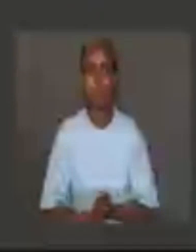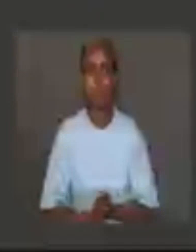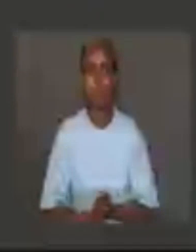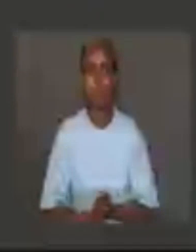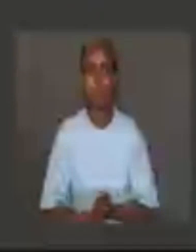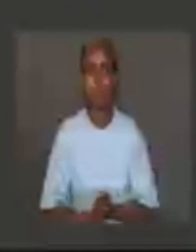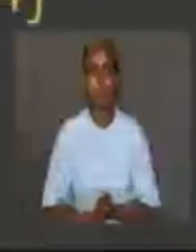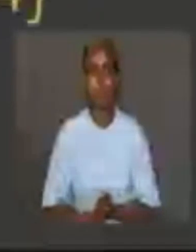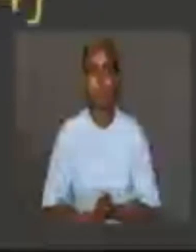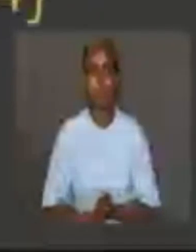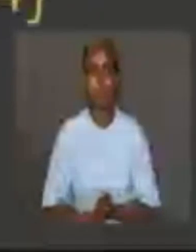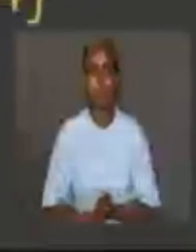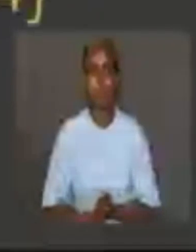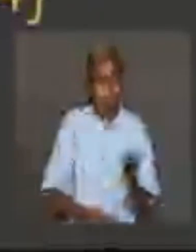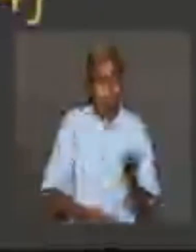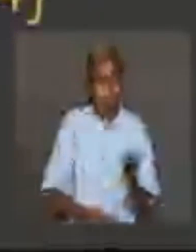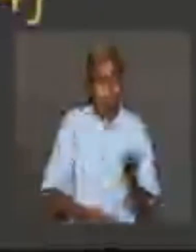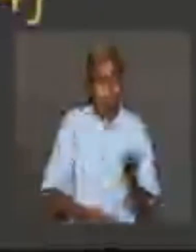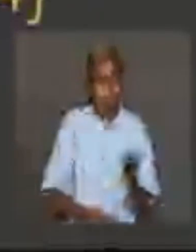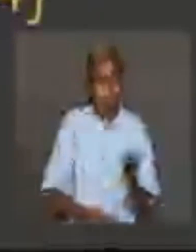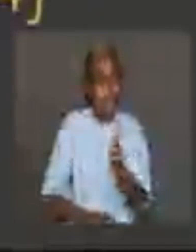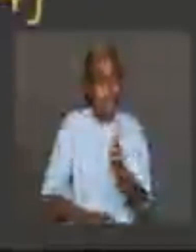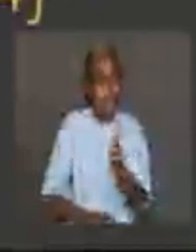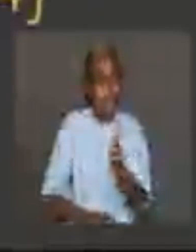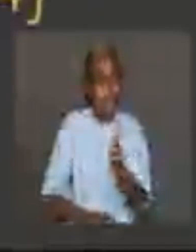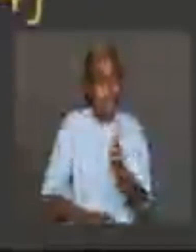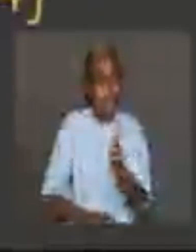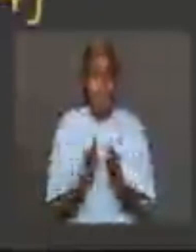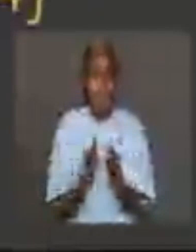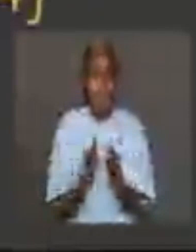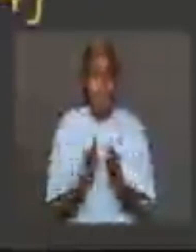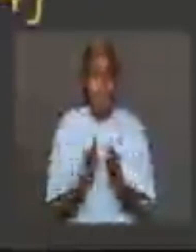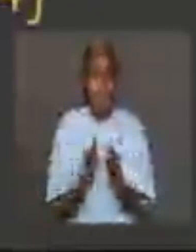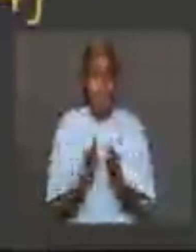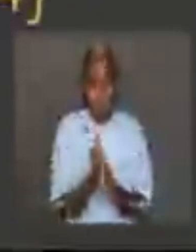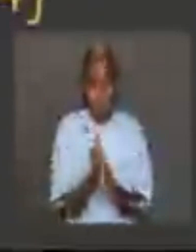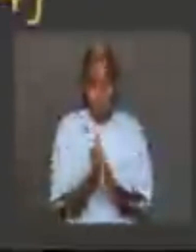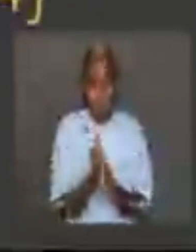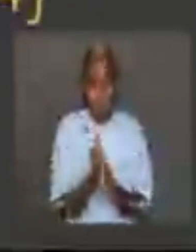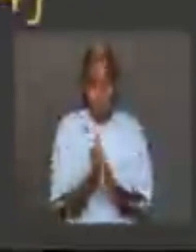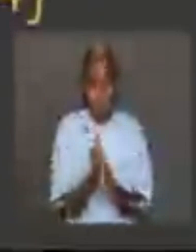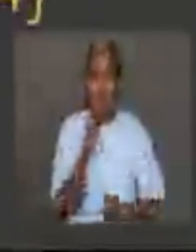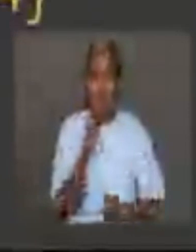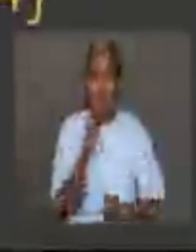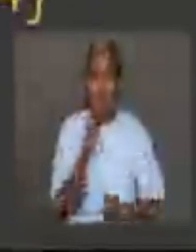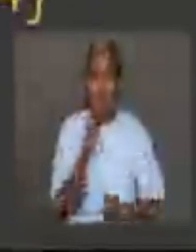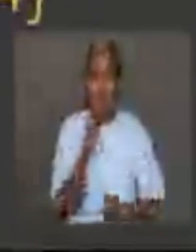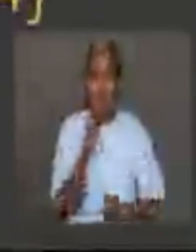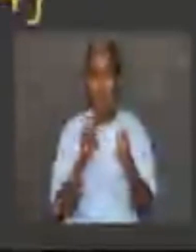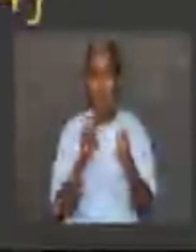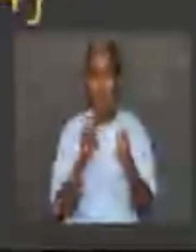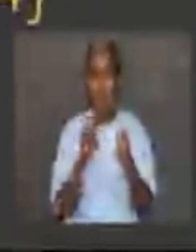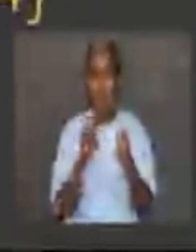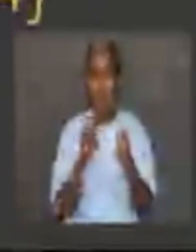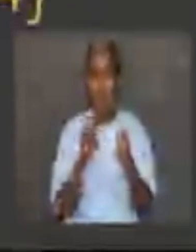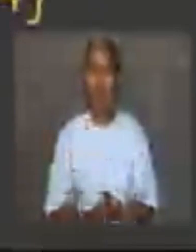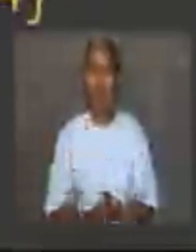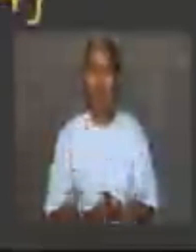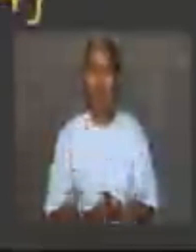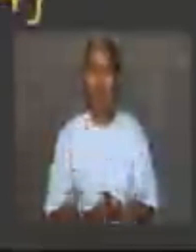What if A is the set containing 1, 2, 3,